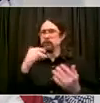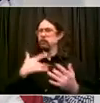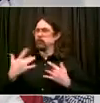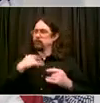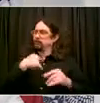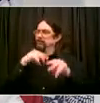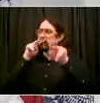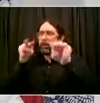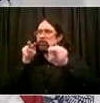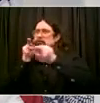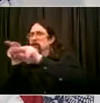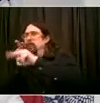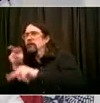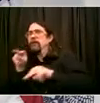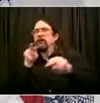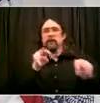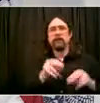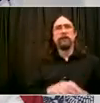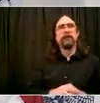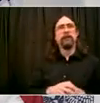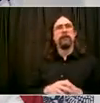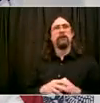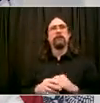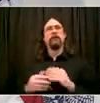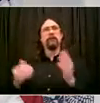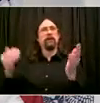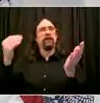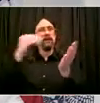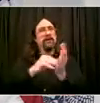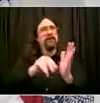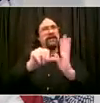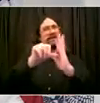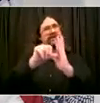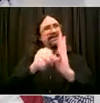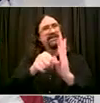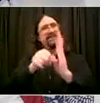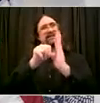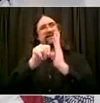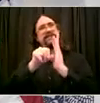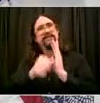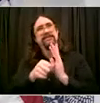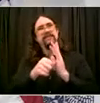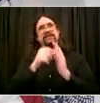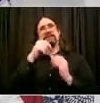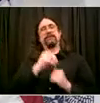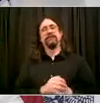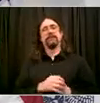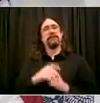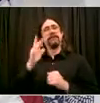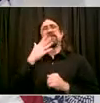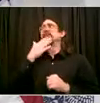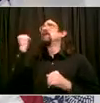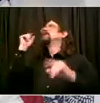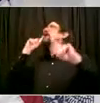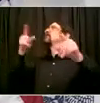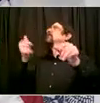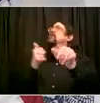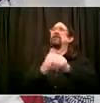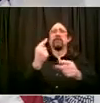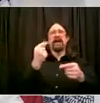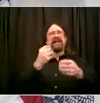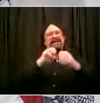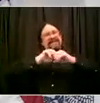people as possible. Even though we don't have all the answers, it's the one thing we know would truly help. And it still needs to be achieved quickly, or else